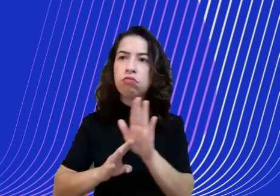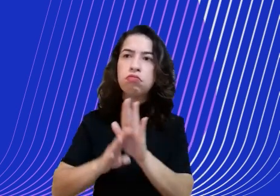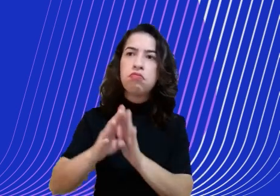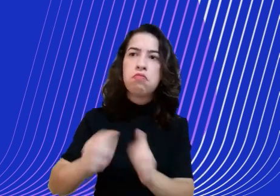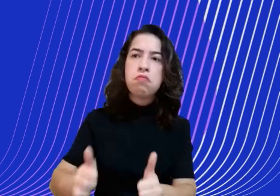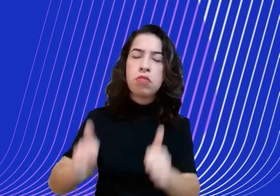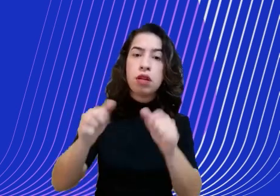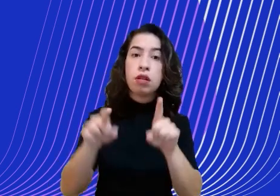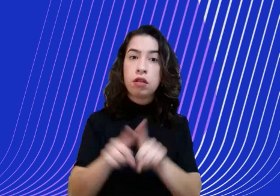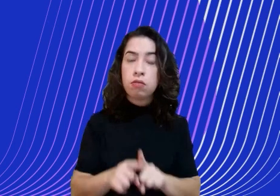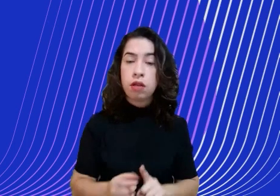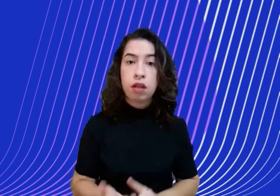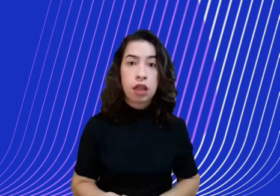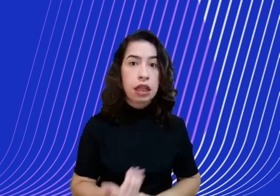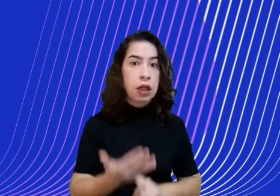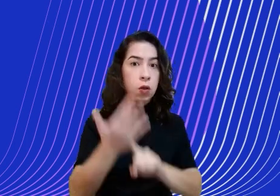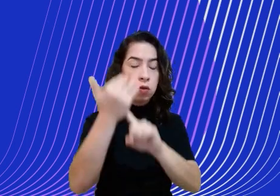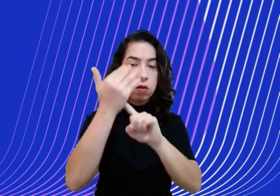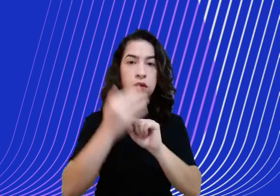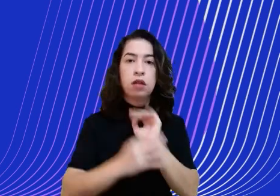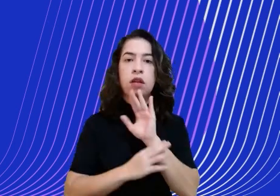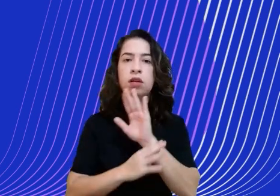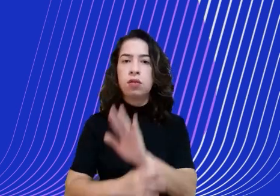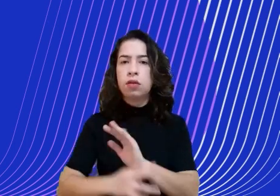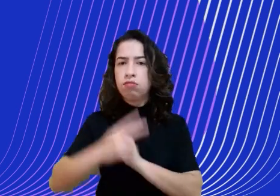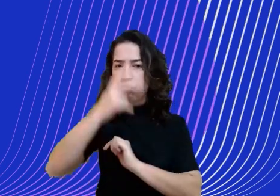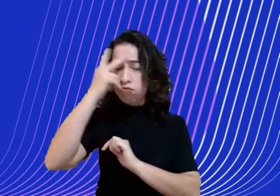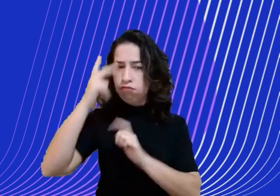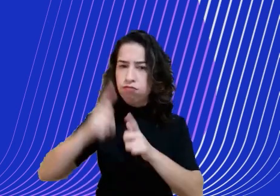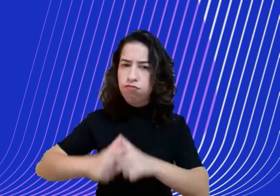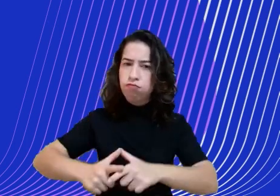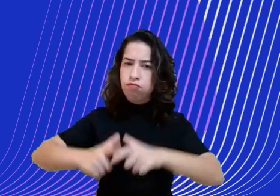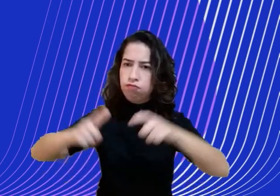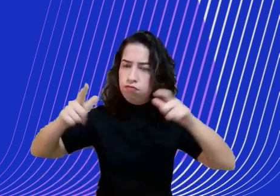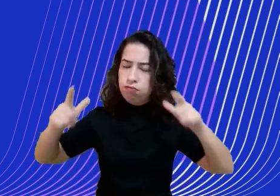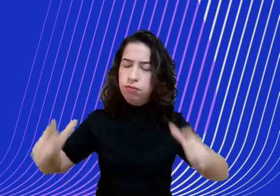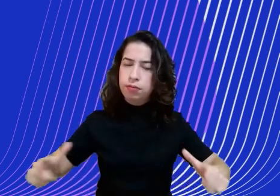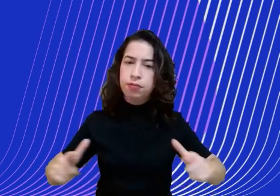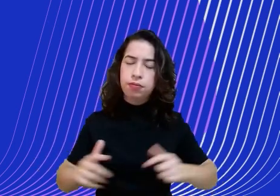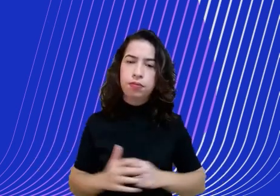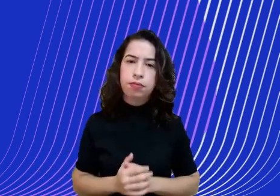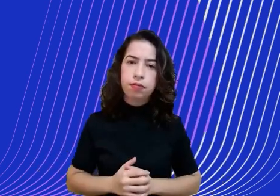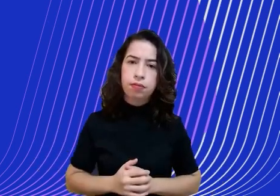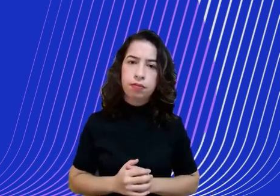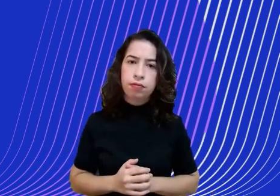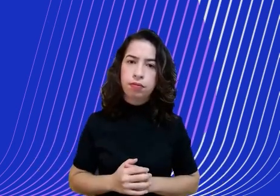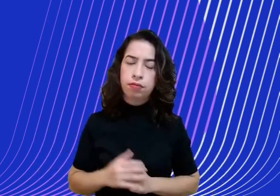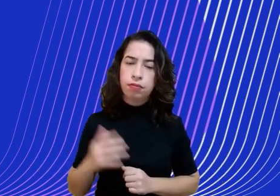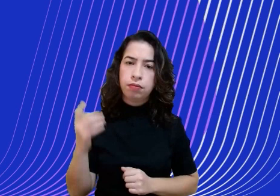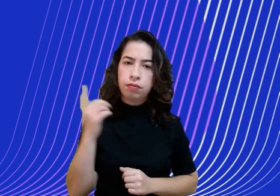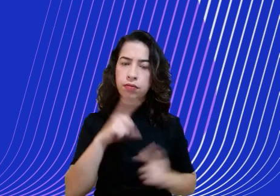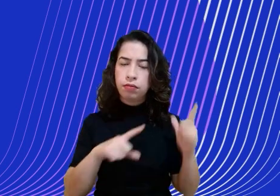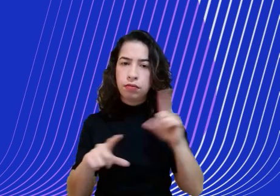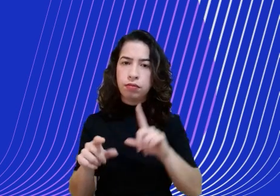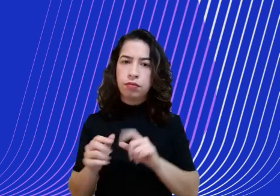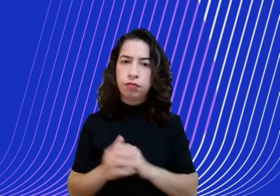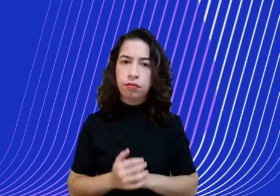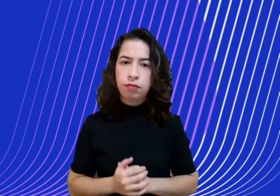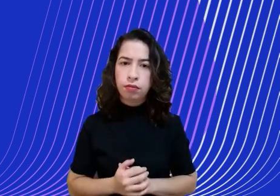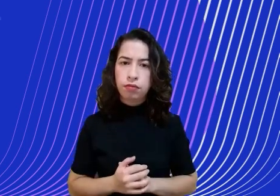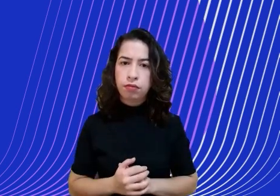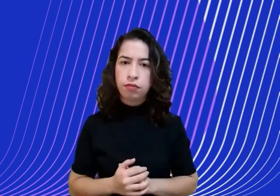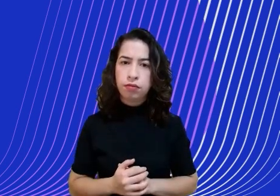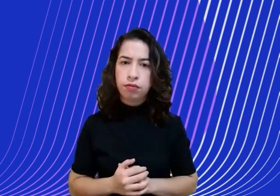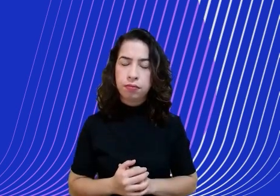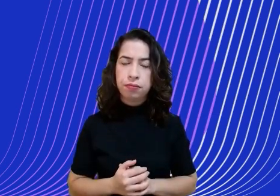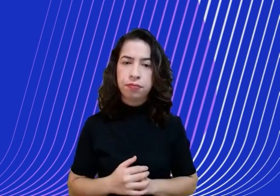technology, so the majority of people of metrics of the planet can happen. We can